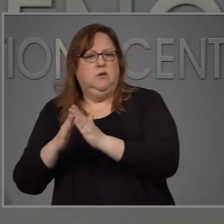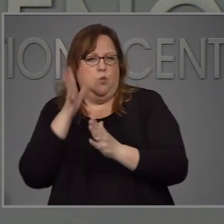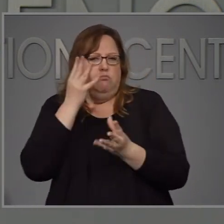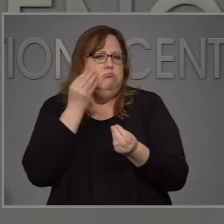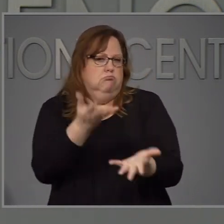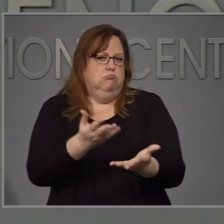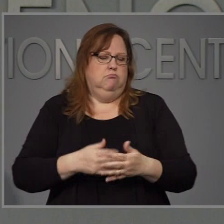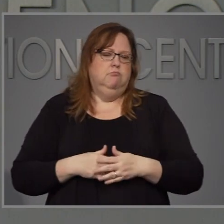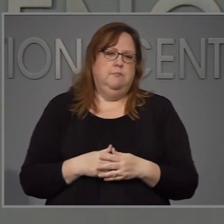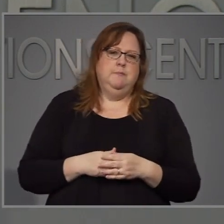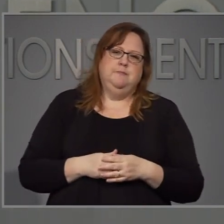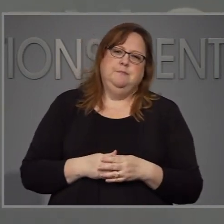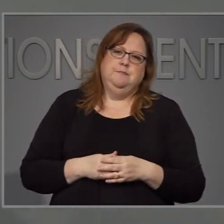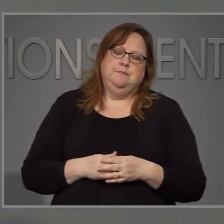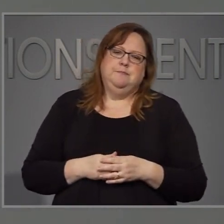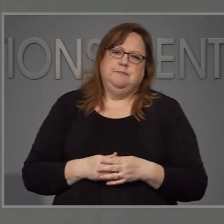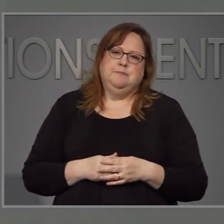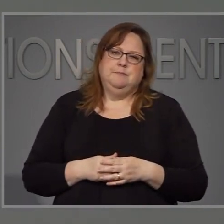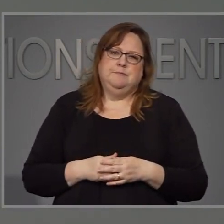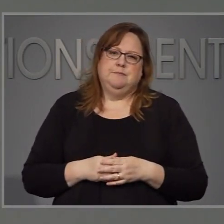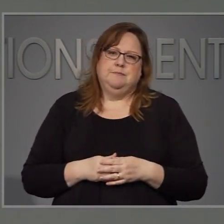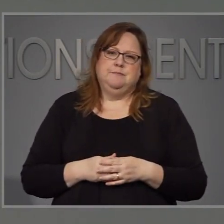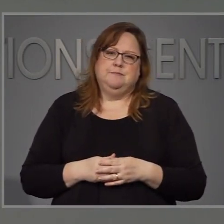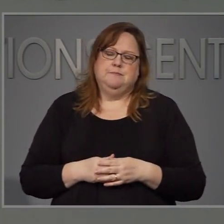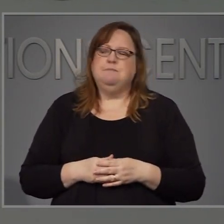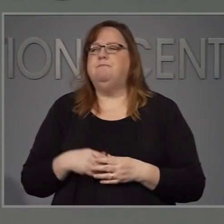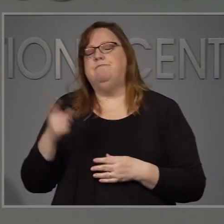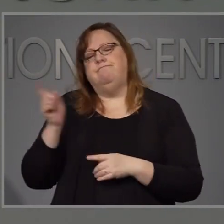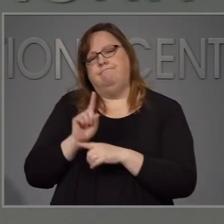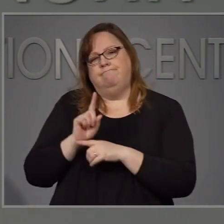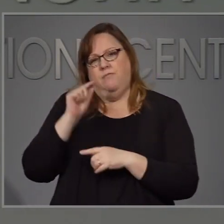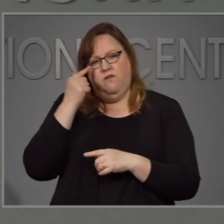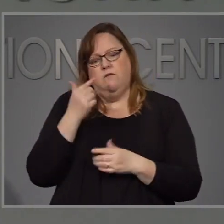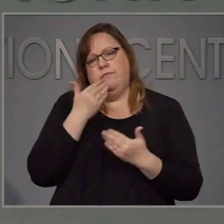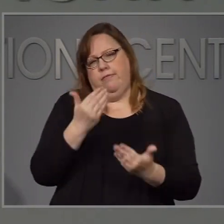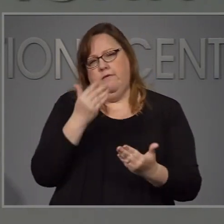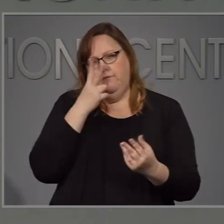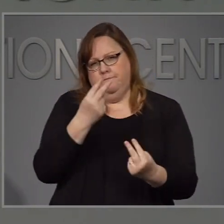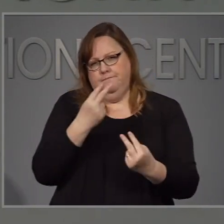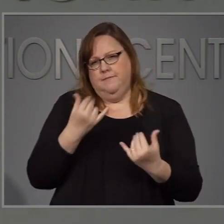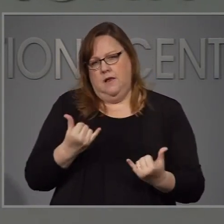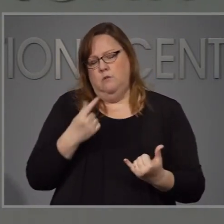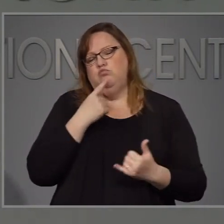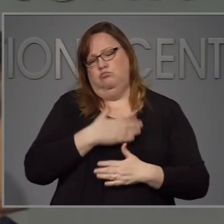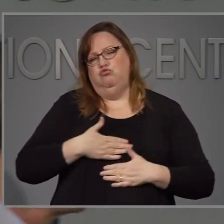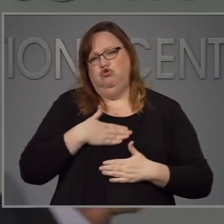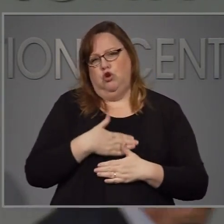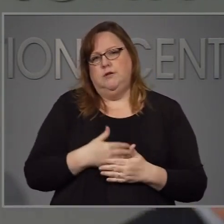Thank you all for joining us today. We appreciate it.